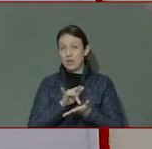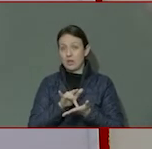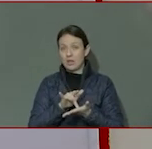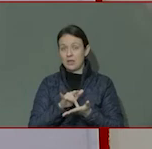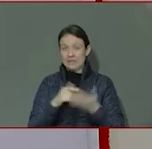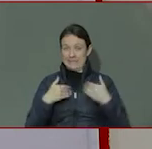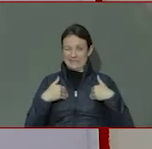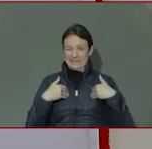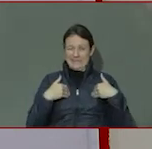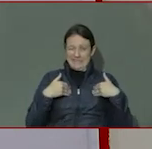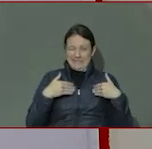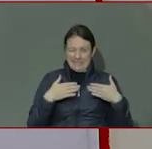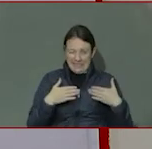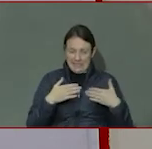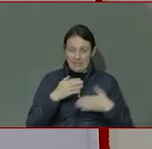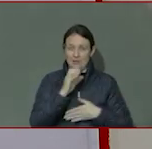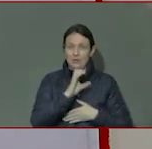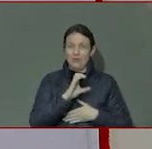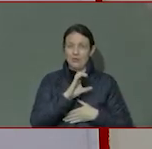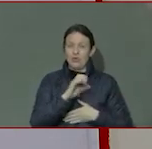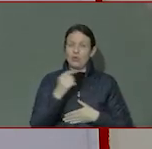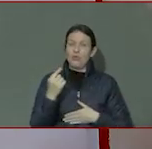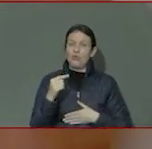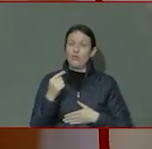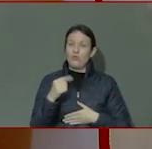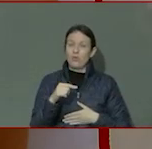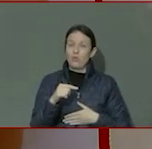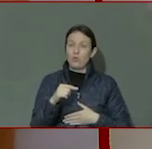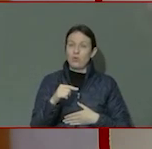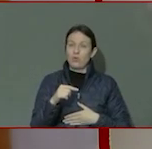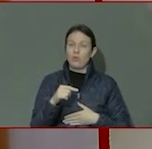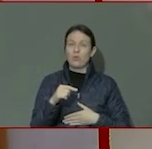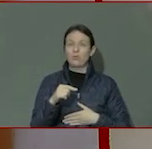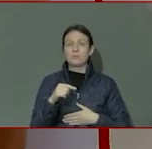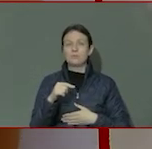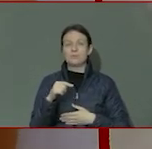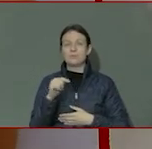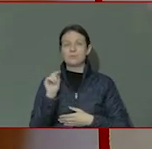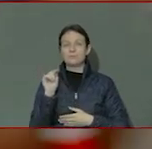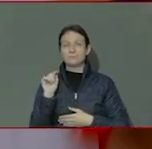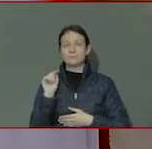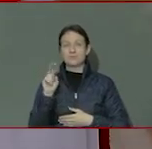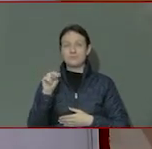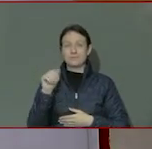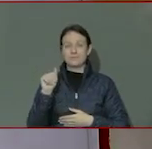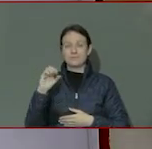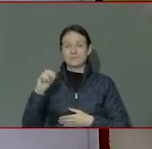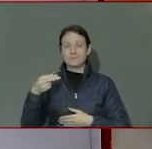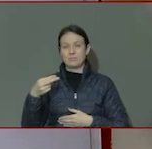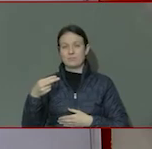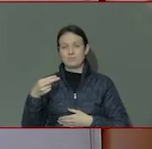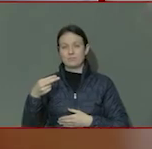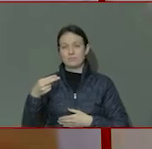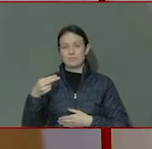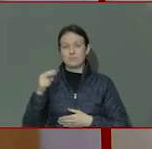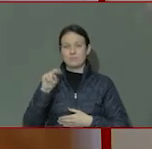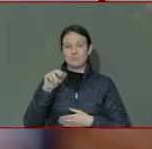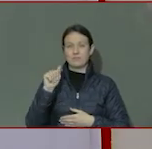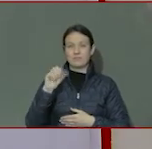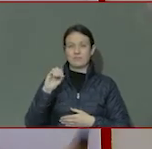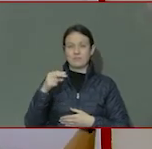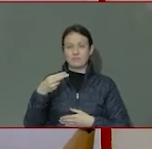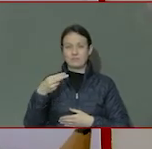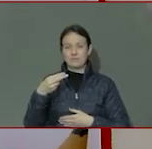initial concentration of the sodium hydroxide. So they want us to calculate the concentration of the